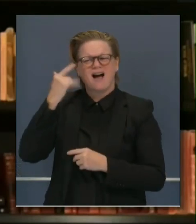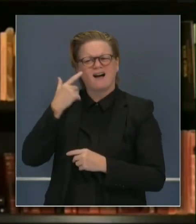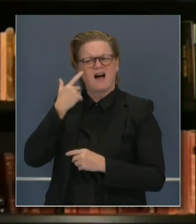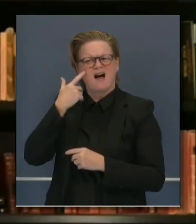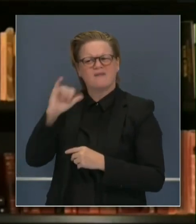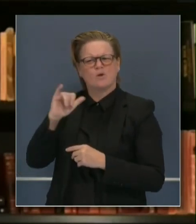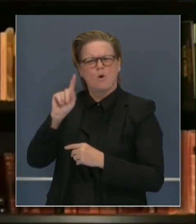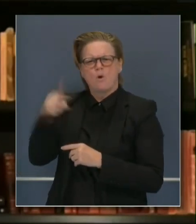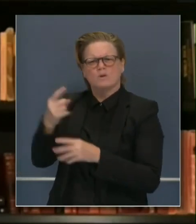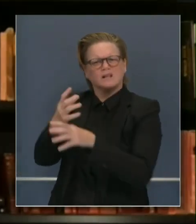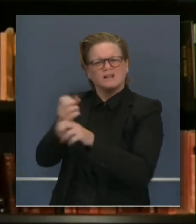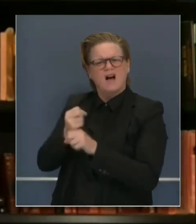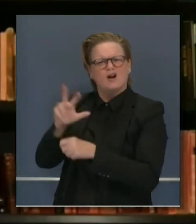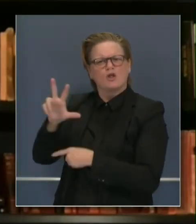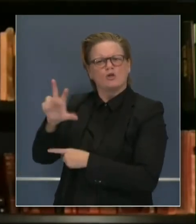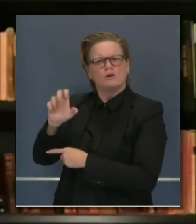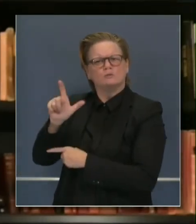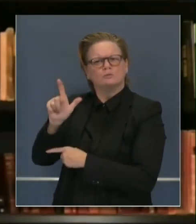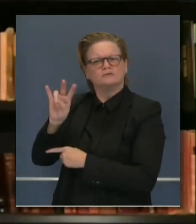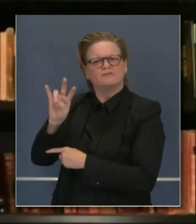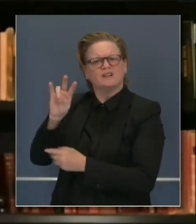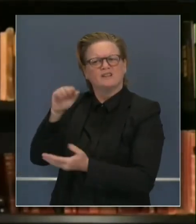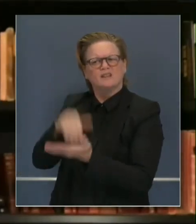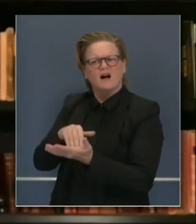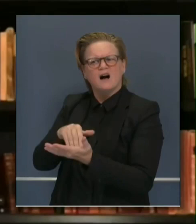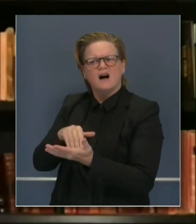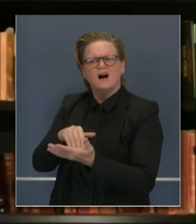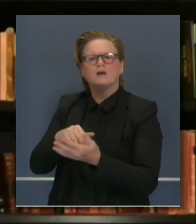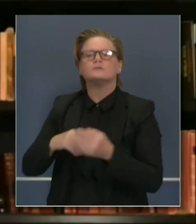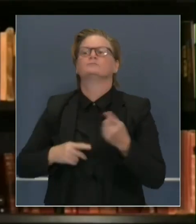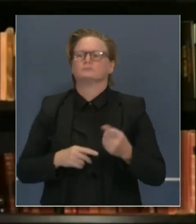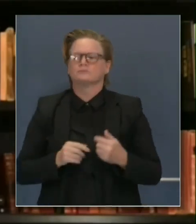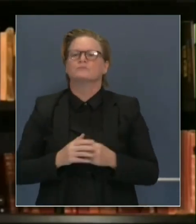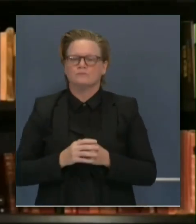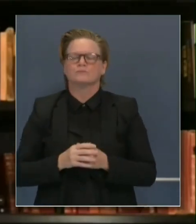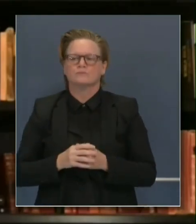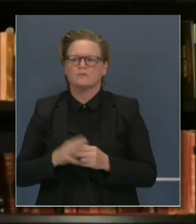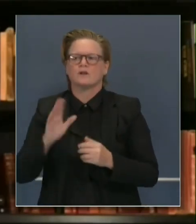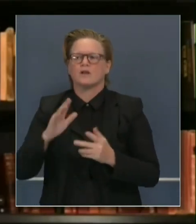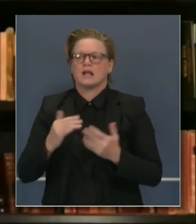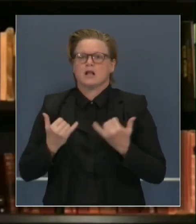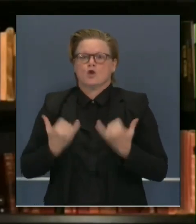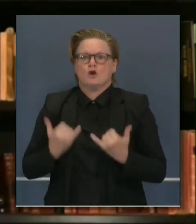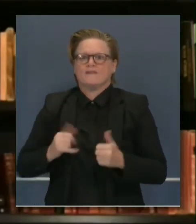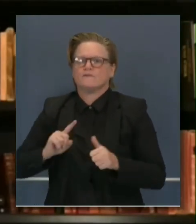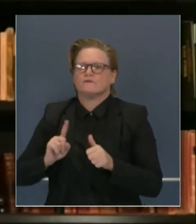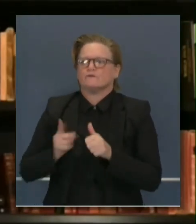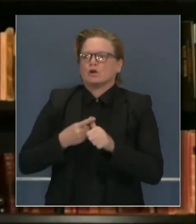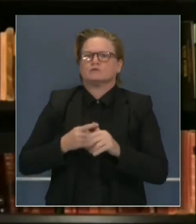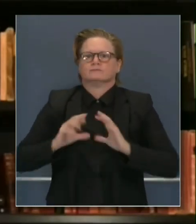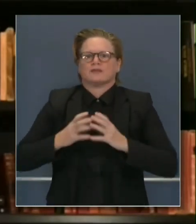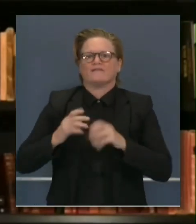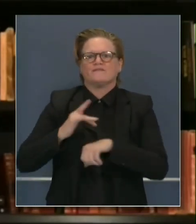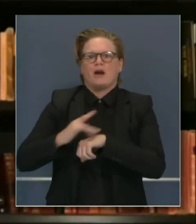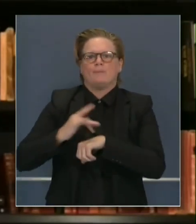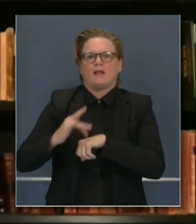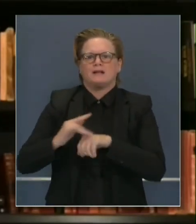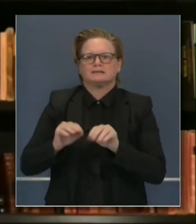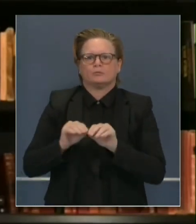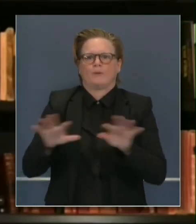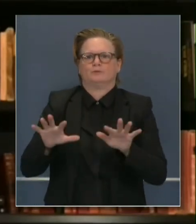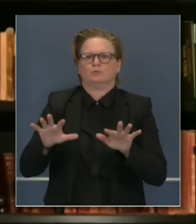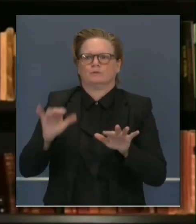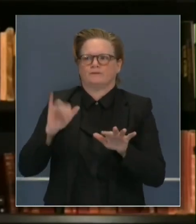doses? Because that's the current available number of doses from the first distributor, and that's first manufacturer, and